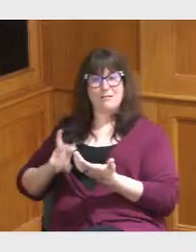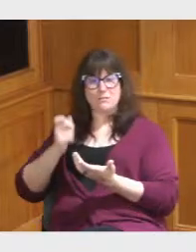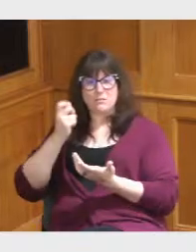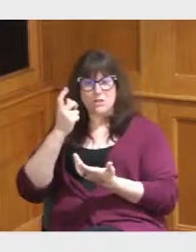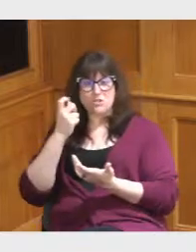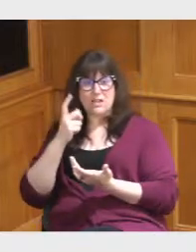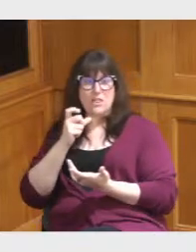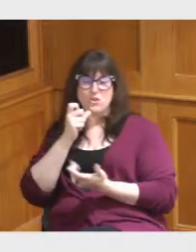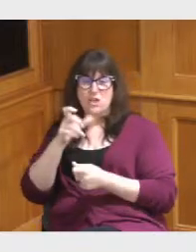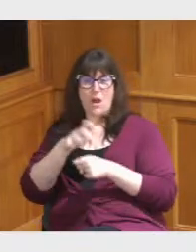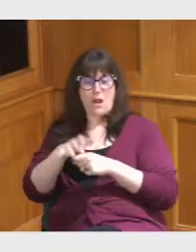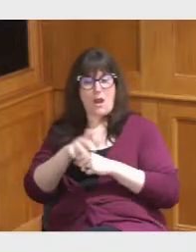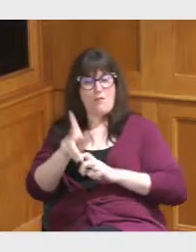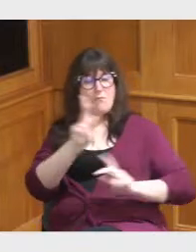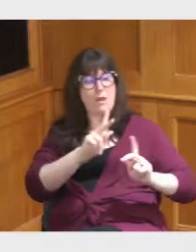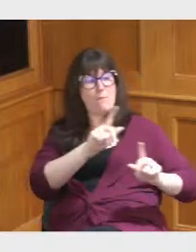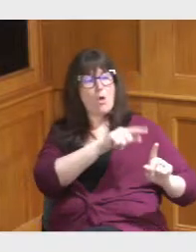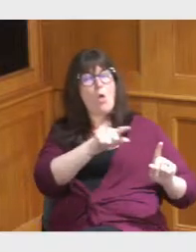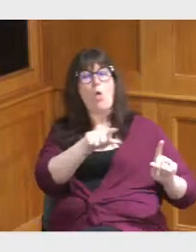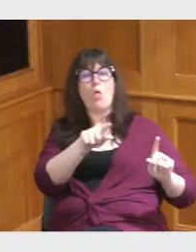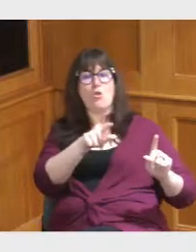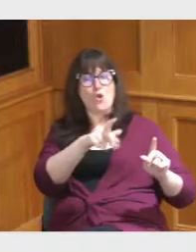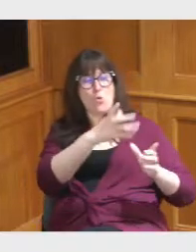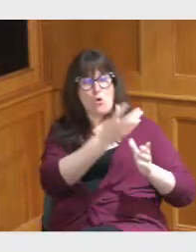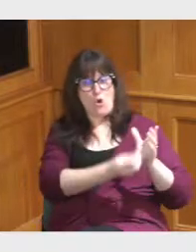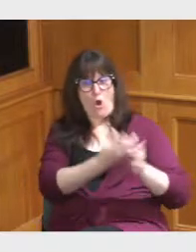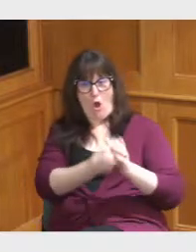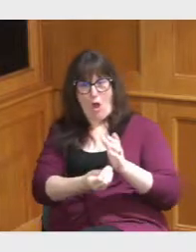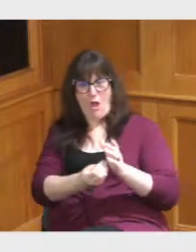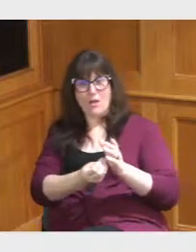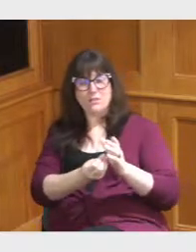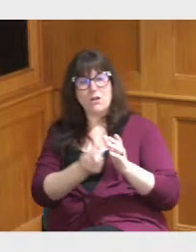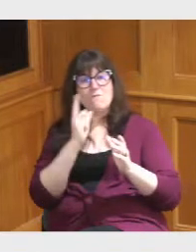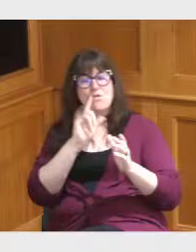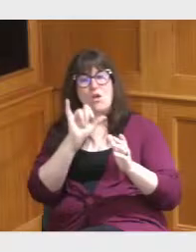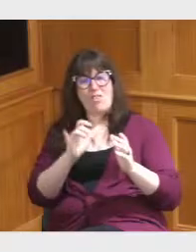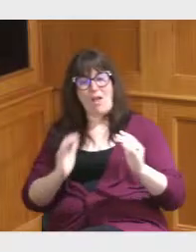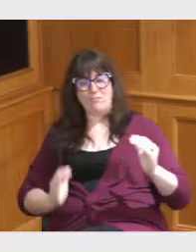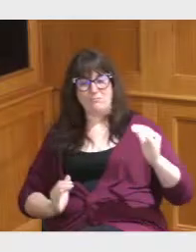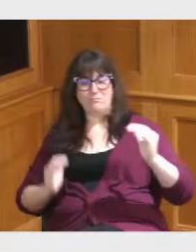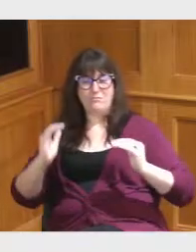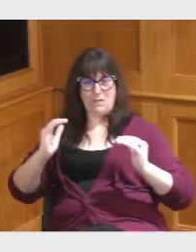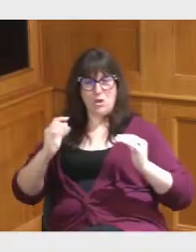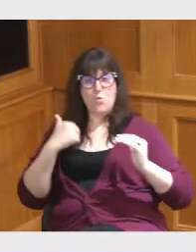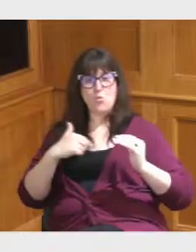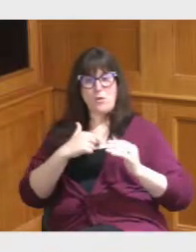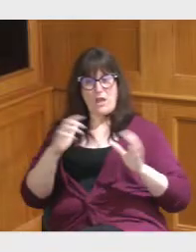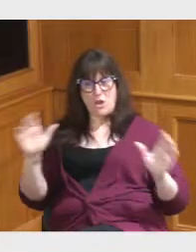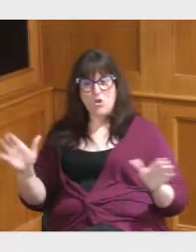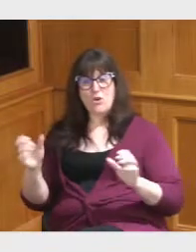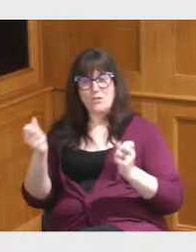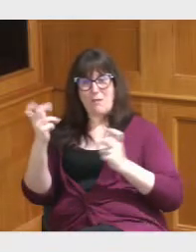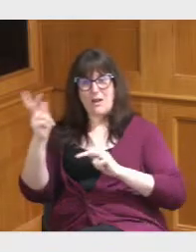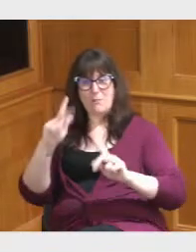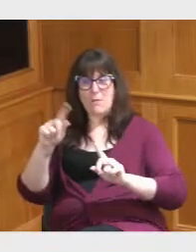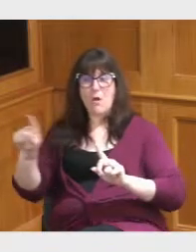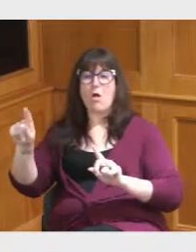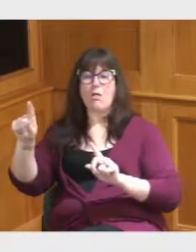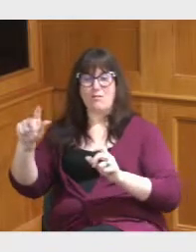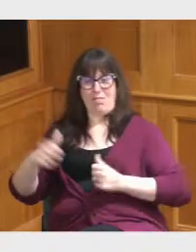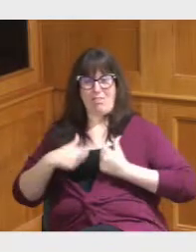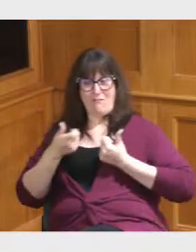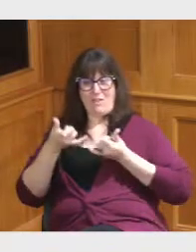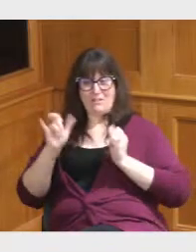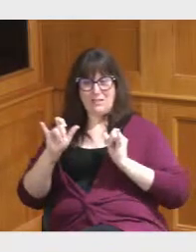enough deceased donors to make up the gap for those who are waiting. That is why we encourage living donation. If nobody gives,